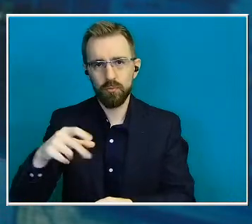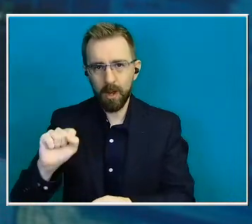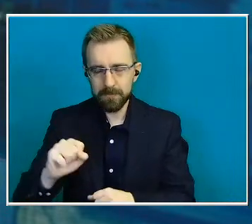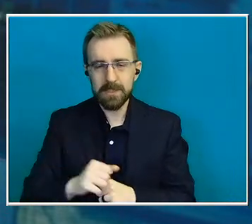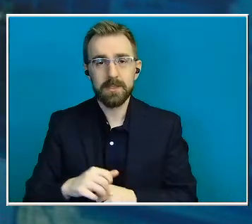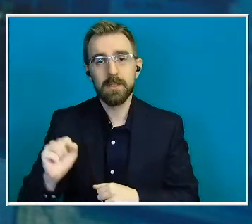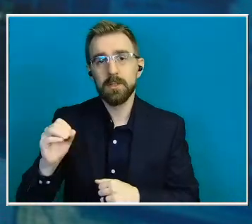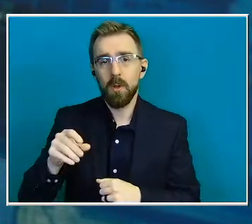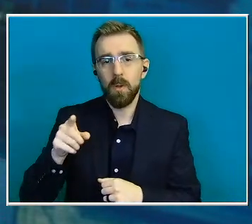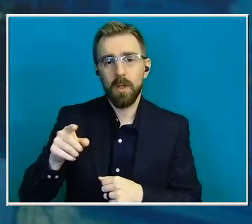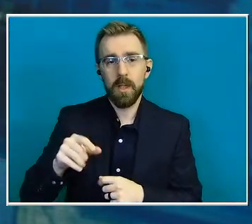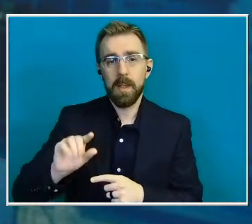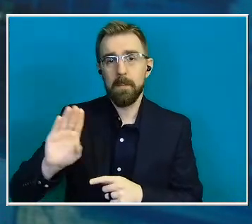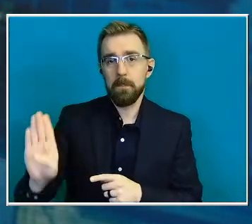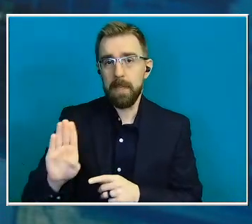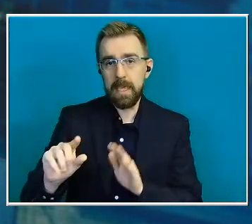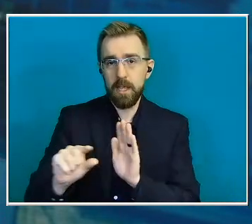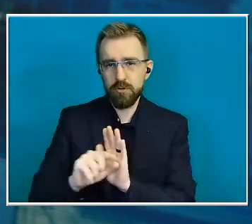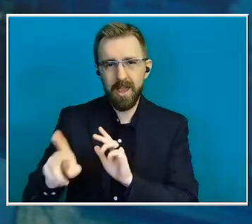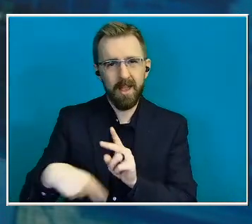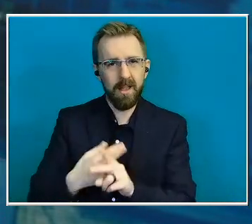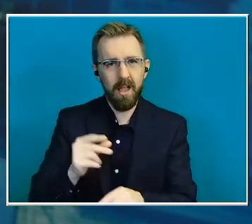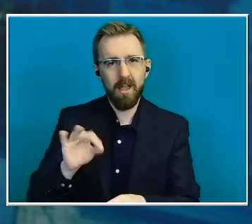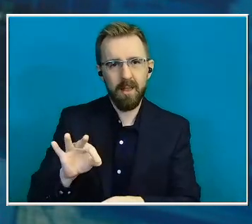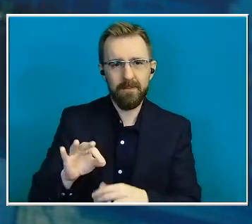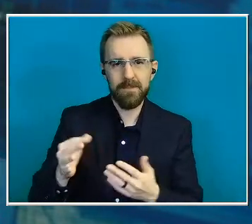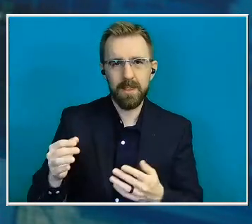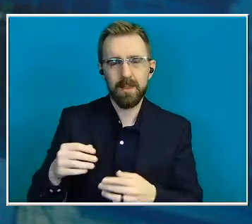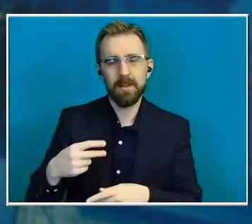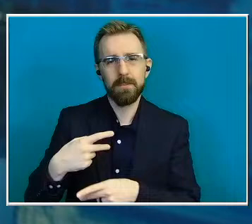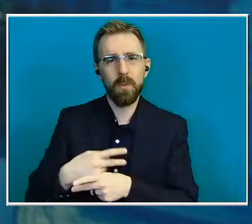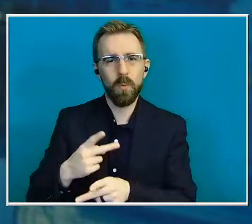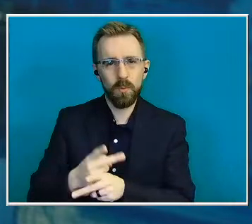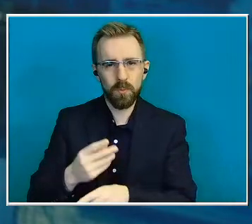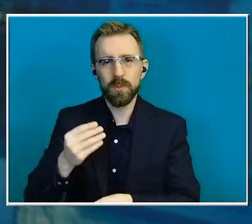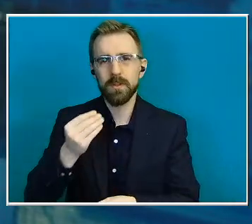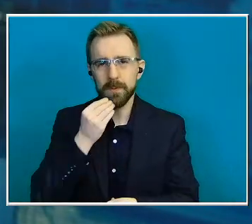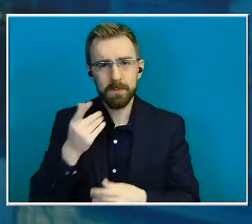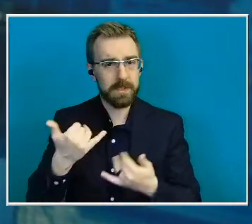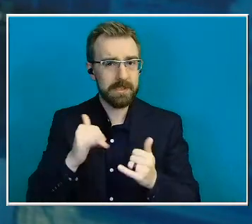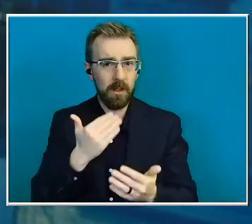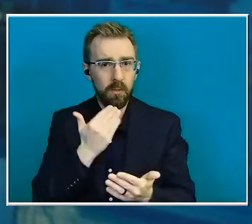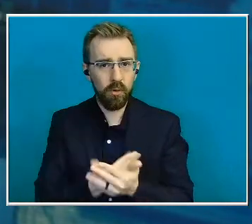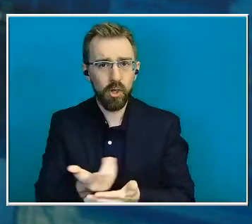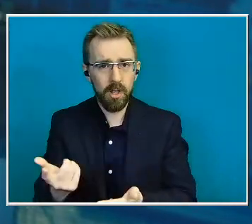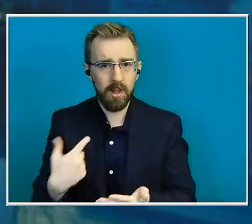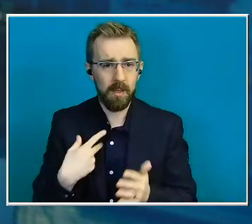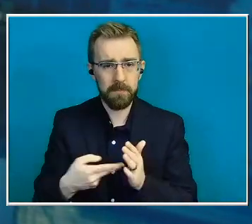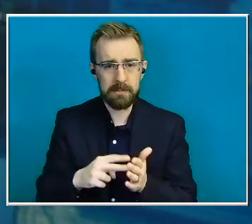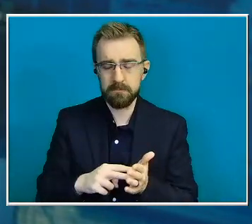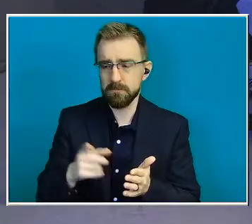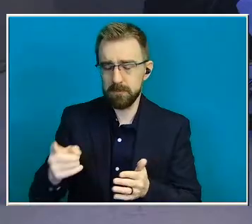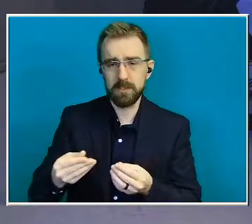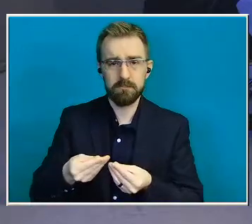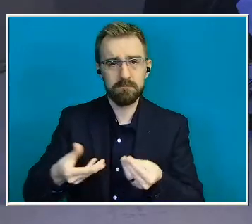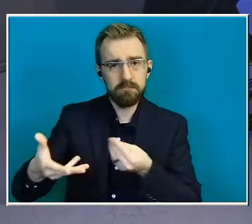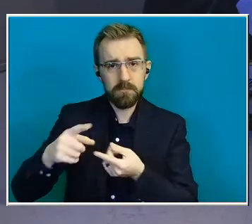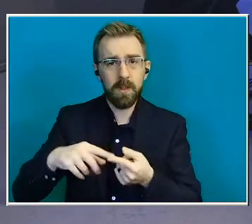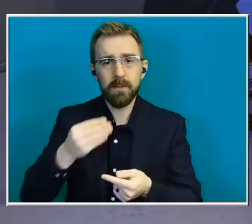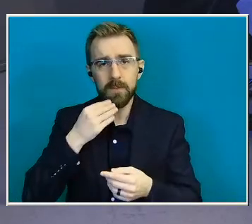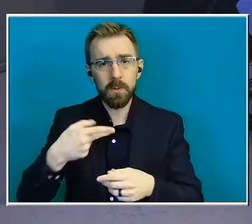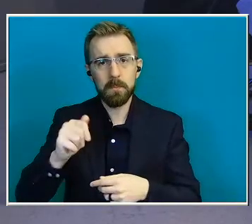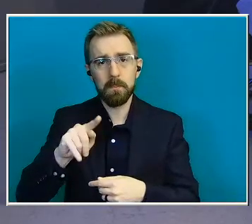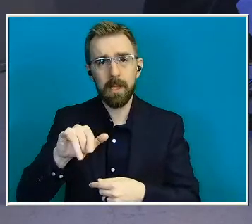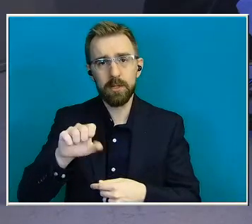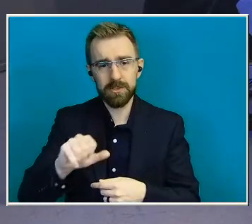B-grade kinds of produce, but they're still good. I mean, and then they distribute it to food pantries. Yeah, and then Canby's Markets